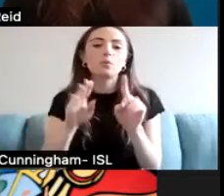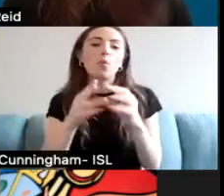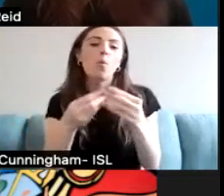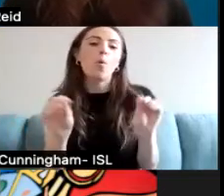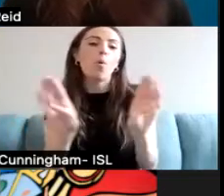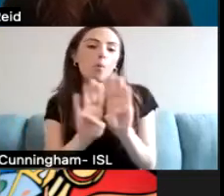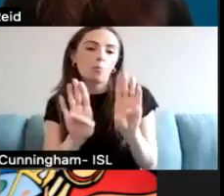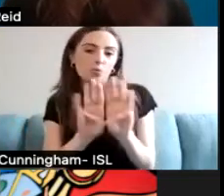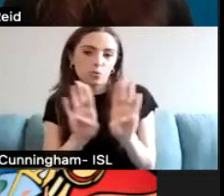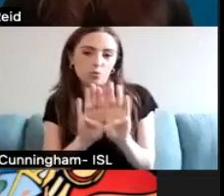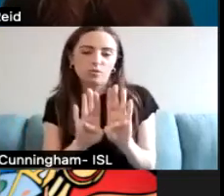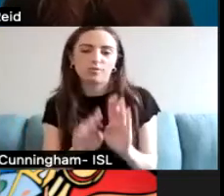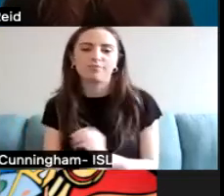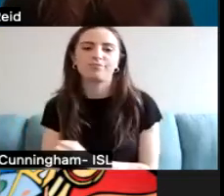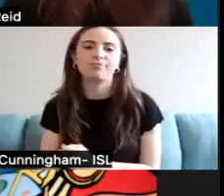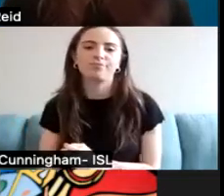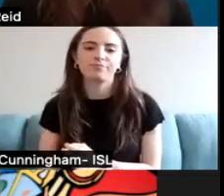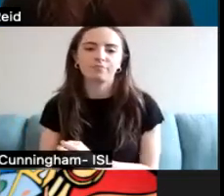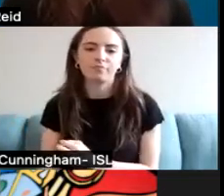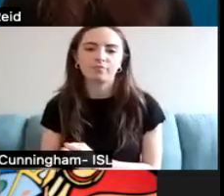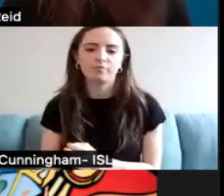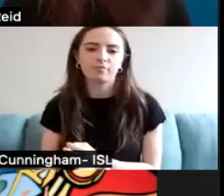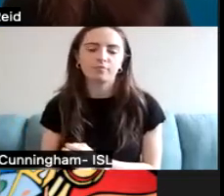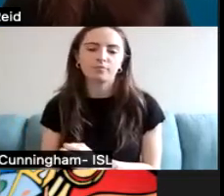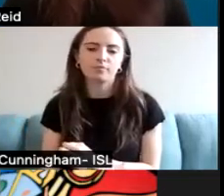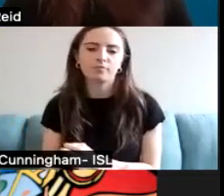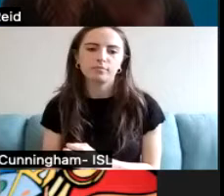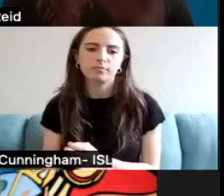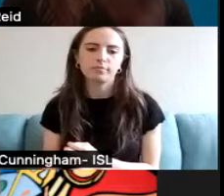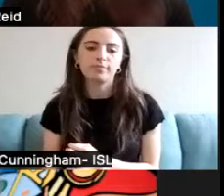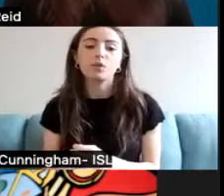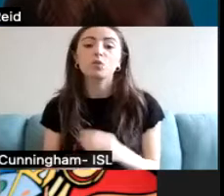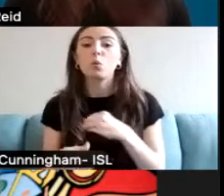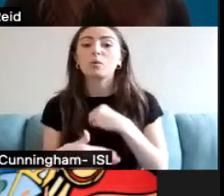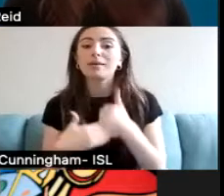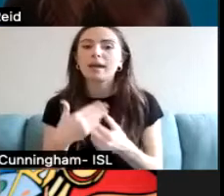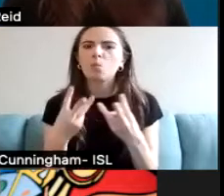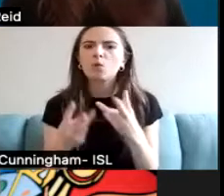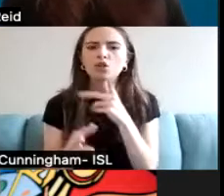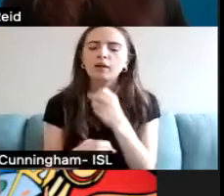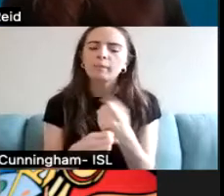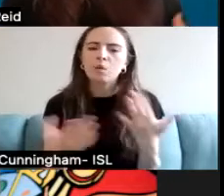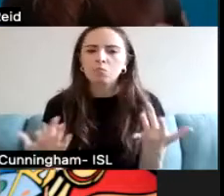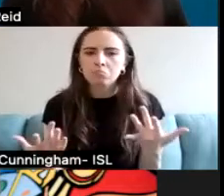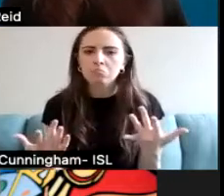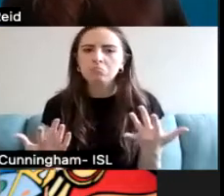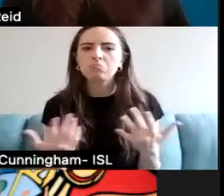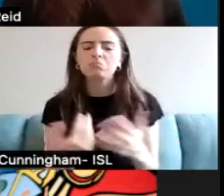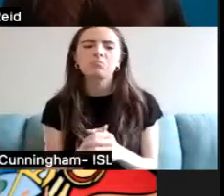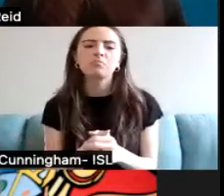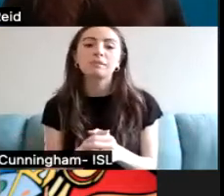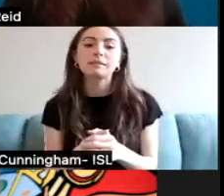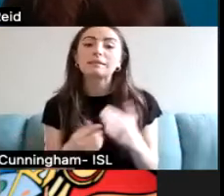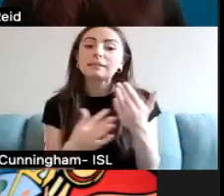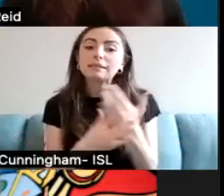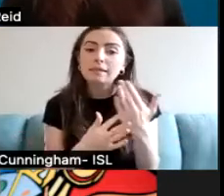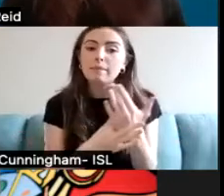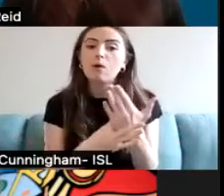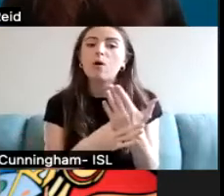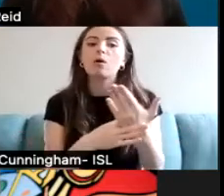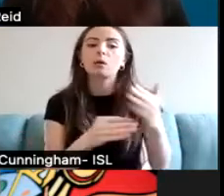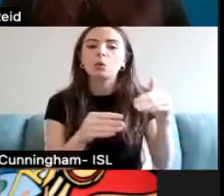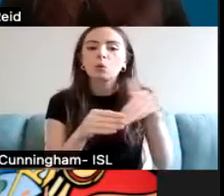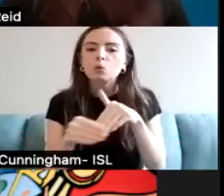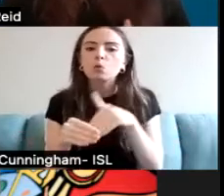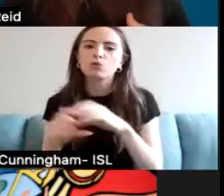logo up in the top corner. So basically today what we're talking about is accessible and inclusive